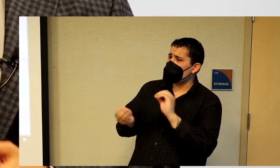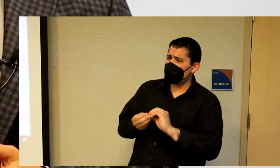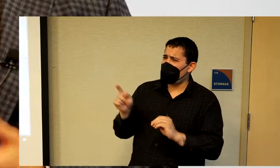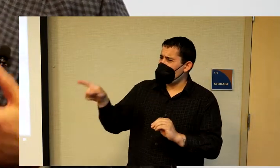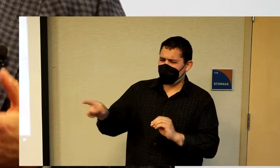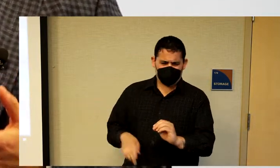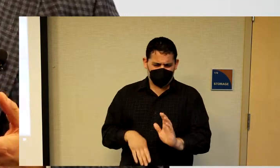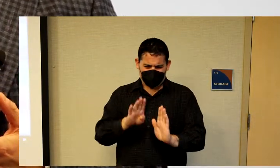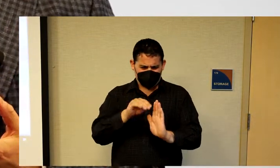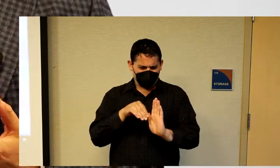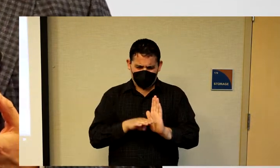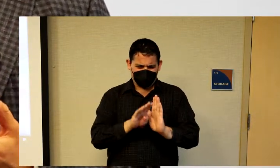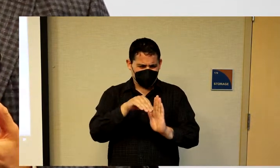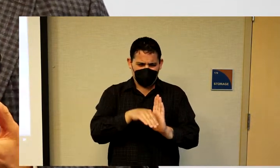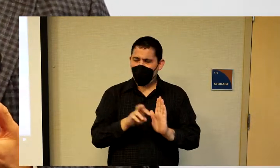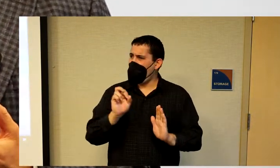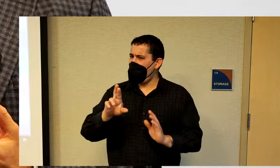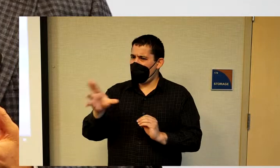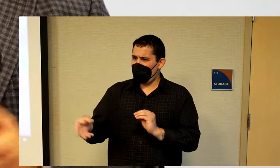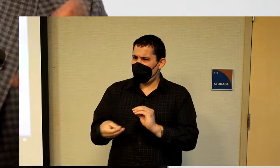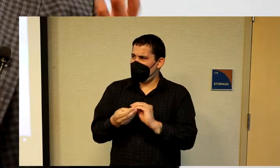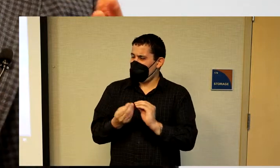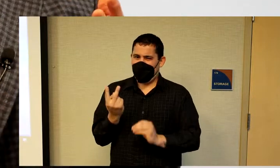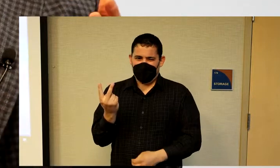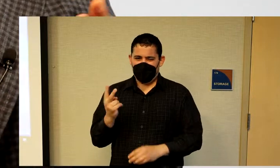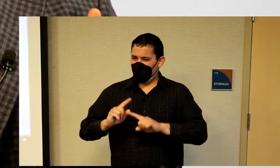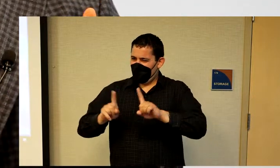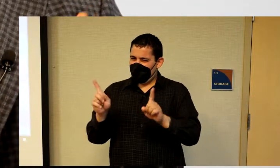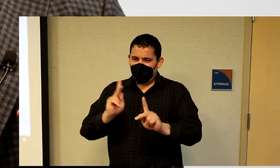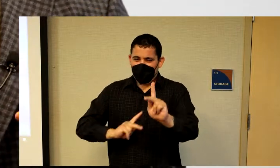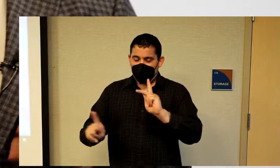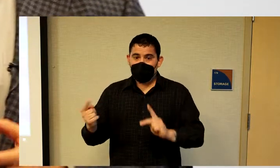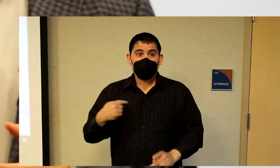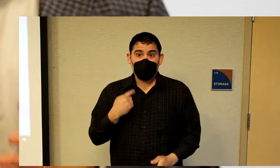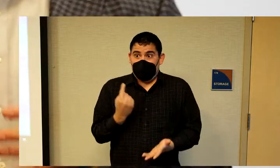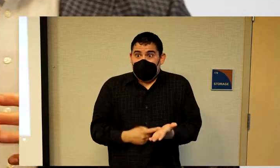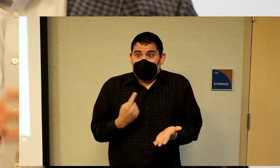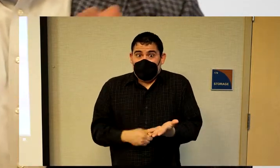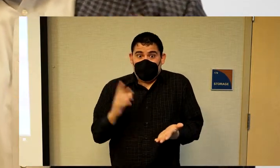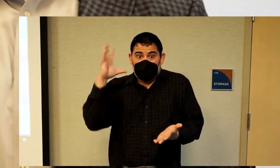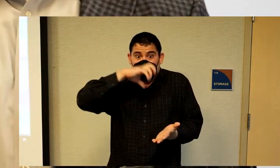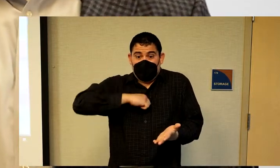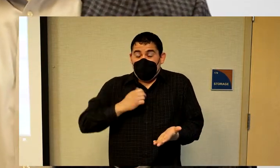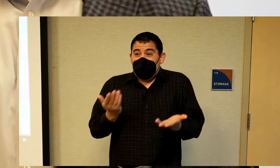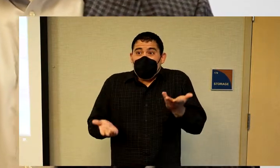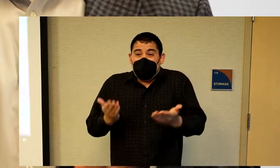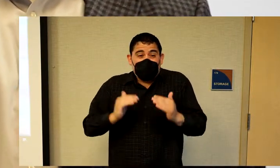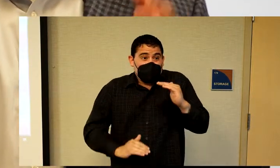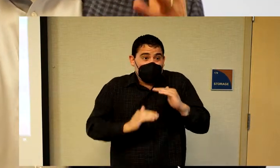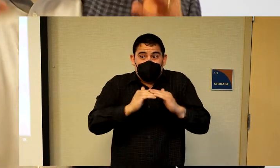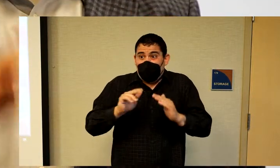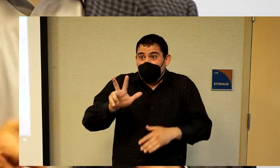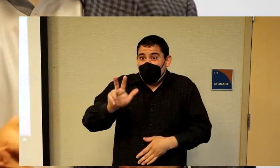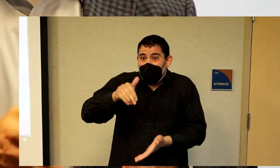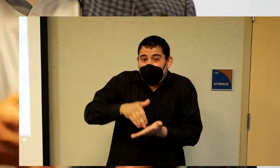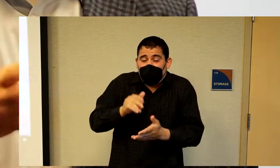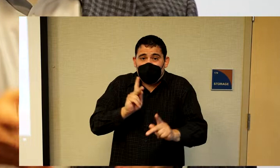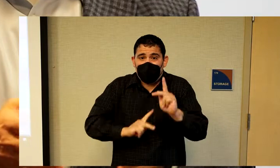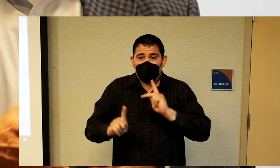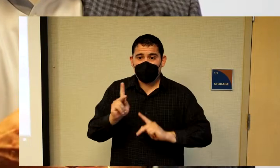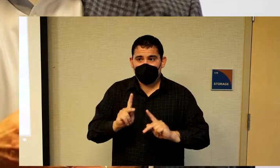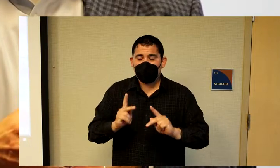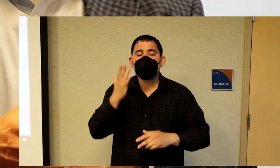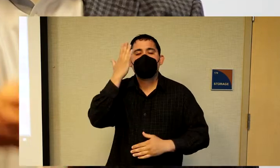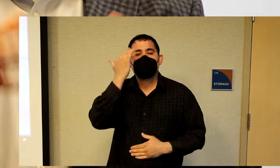200 people, or actually in some cases where they have correctional facilities, might be missing 3,000 people, right? But that's the reason for the difference, but we have to use,